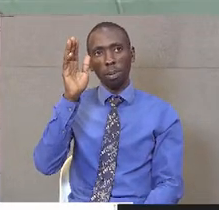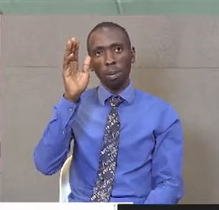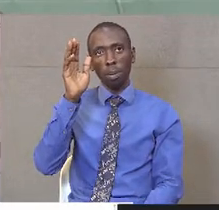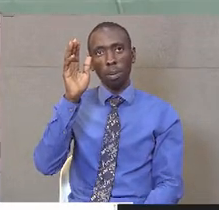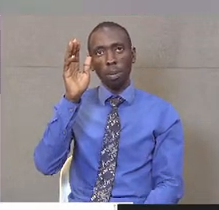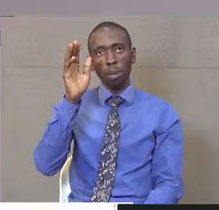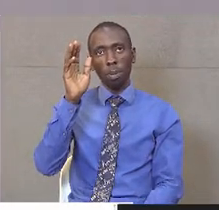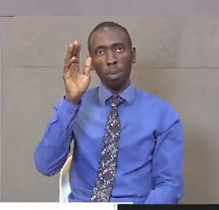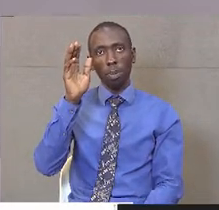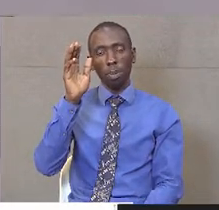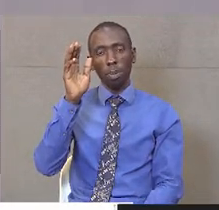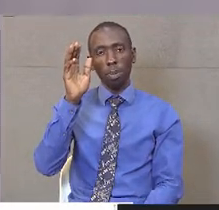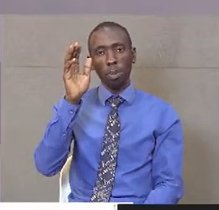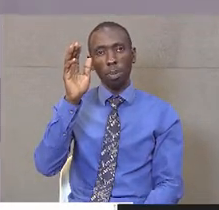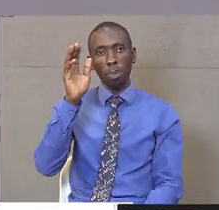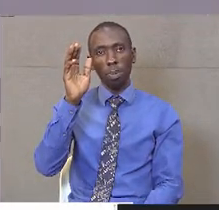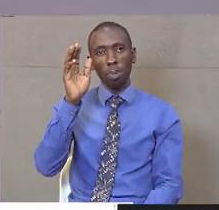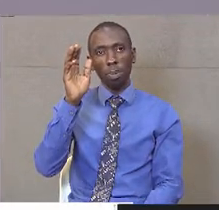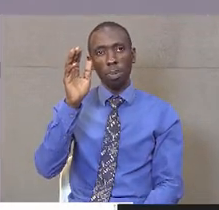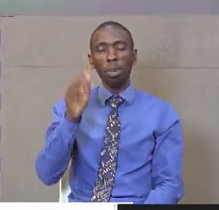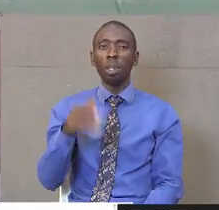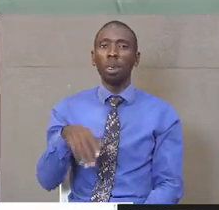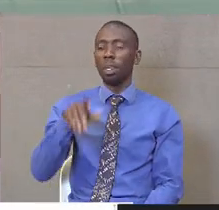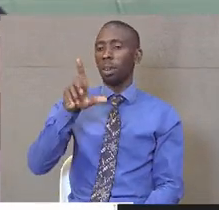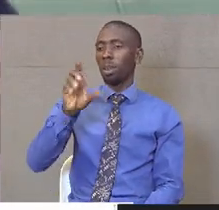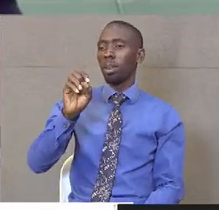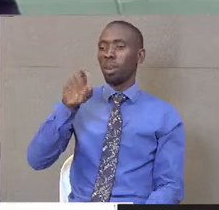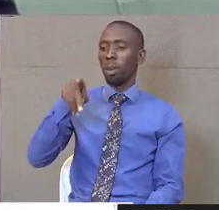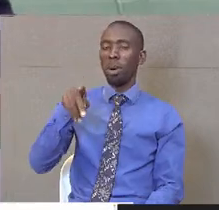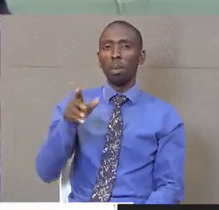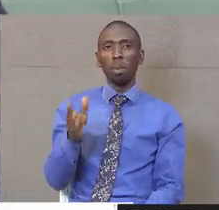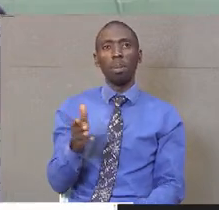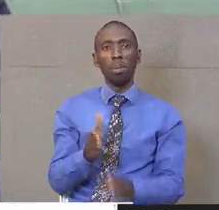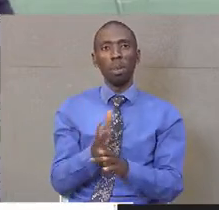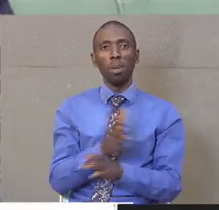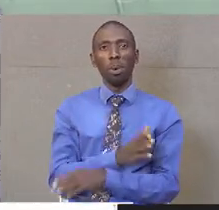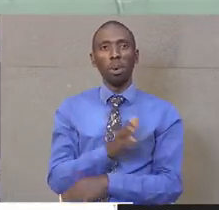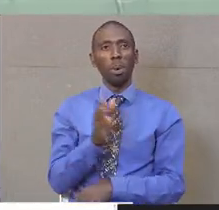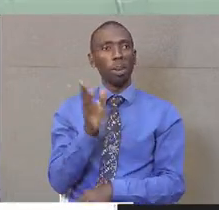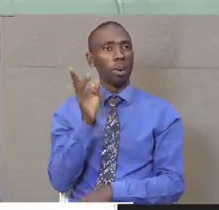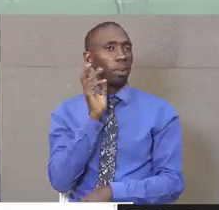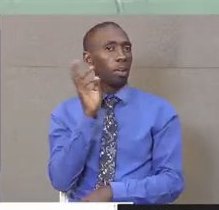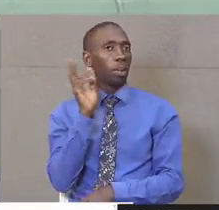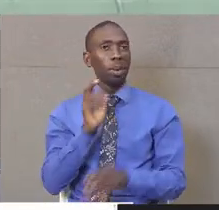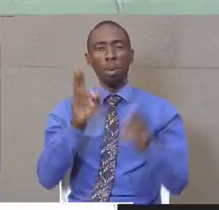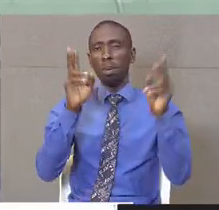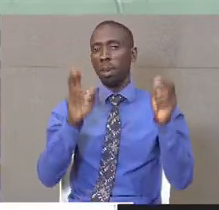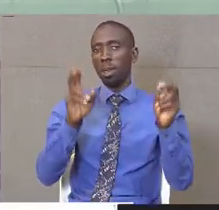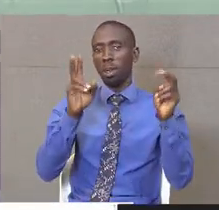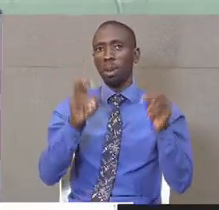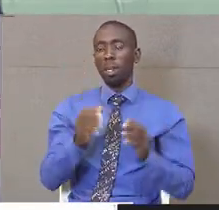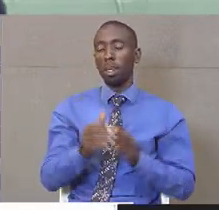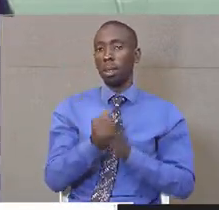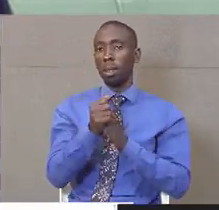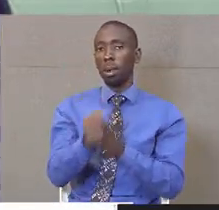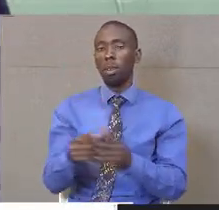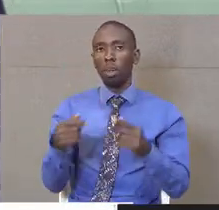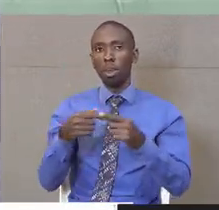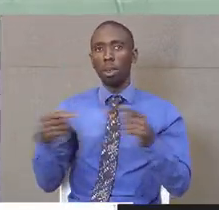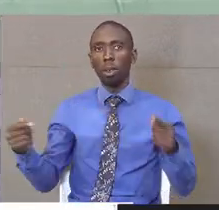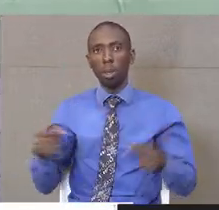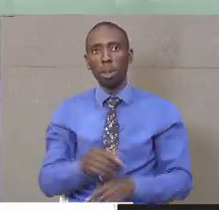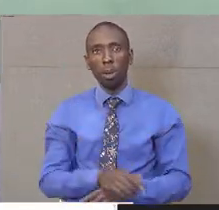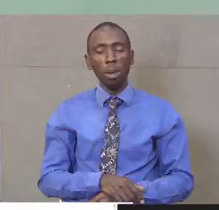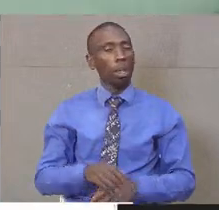There is a... Can I hear from the lobby before I allow your motion? The leader of opposition, a very